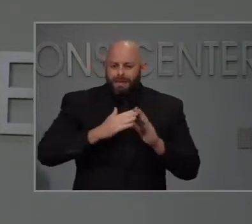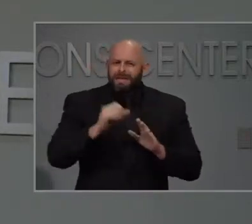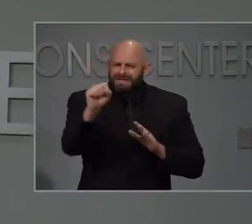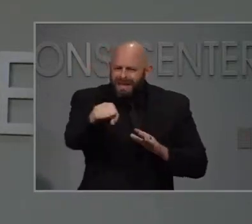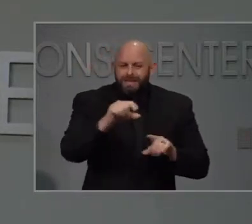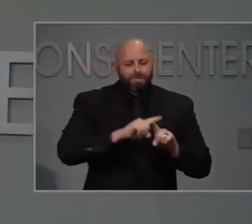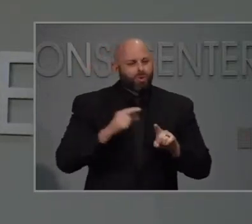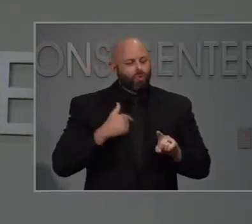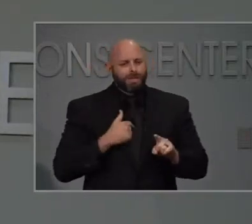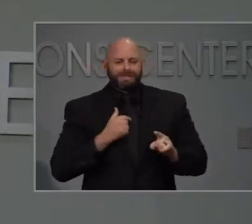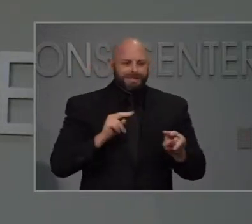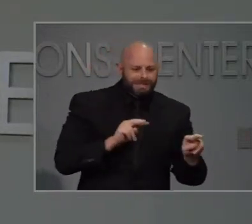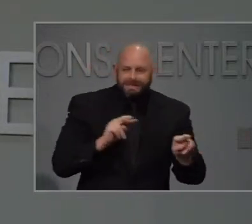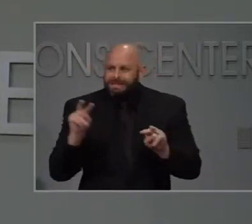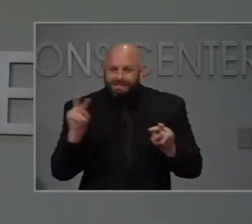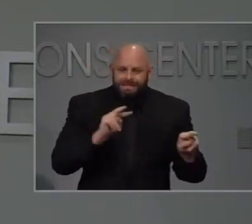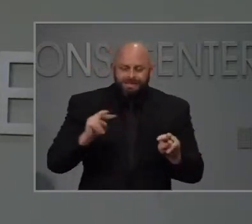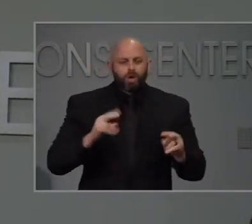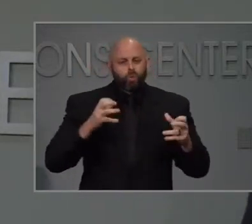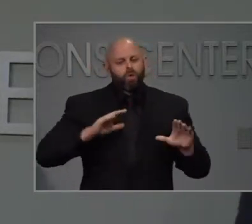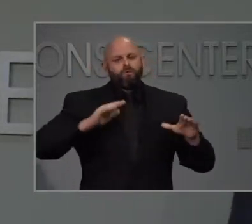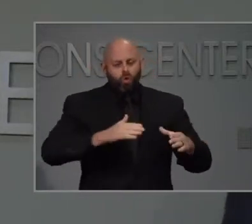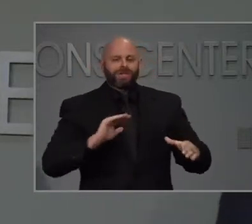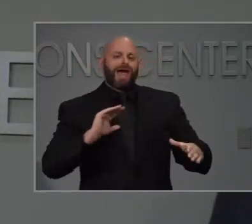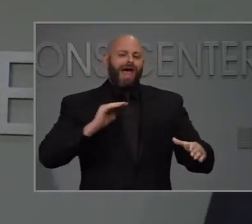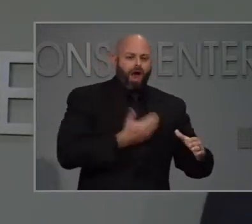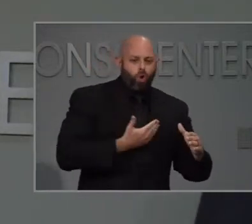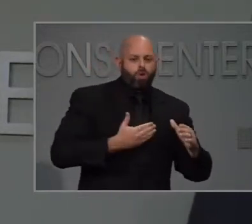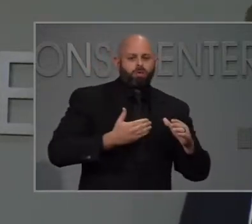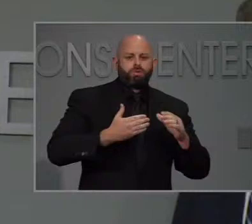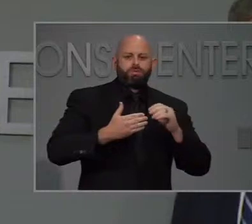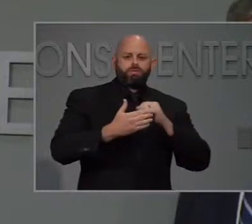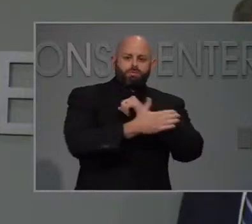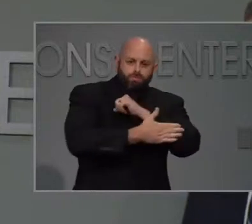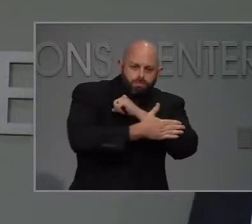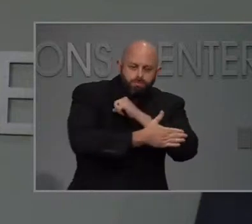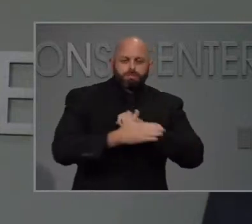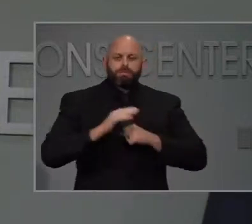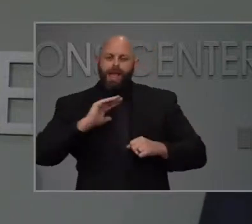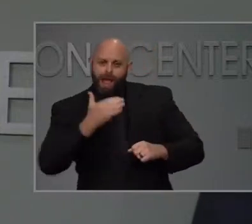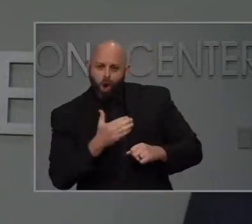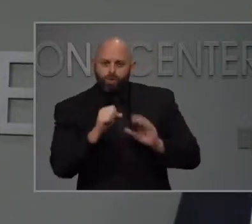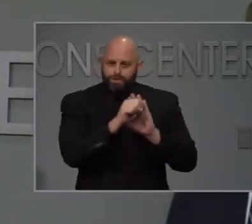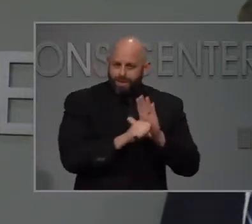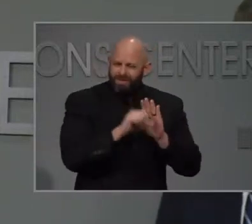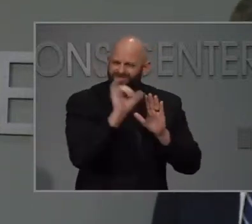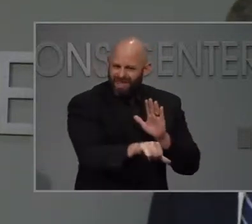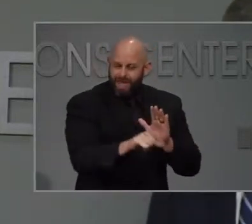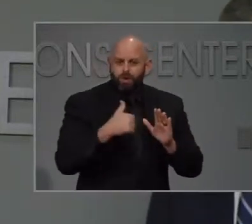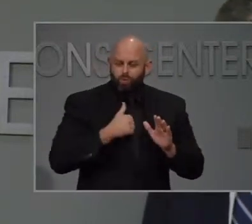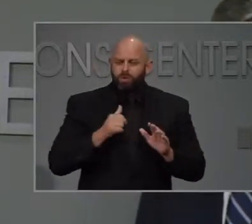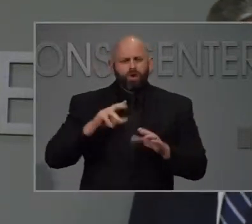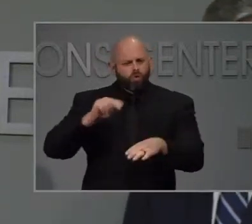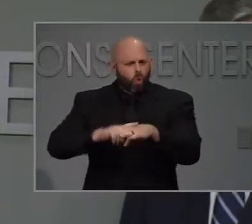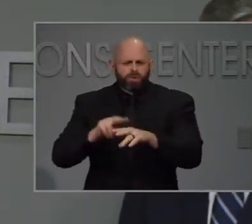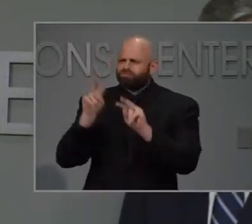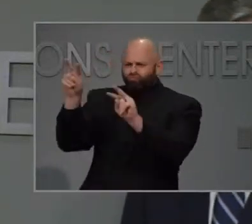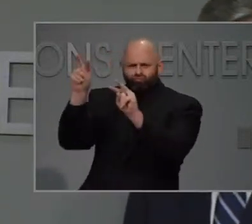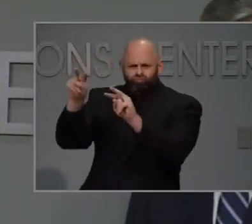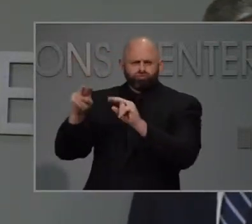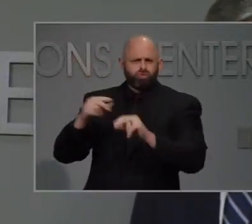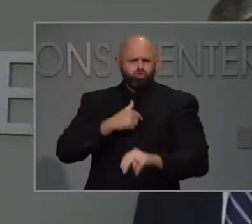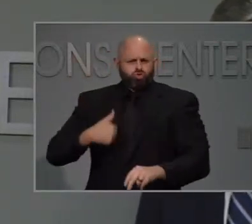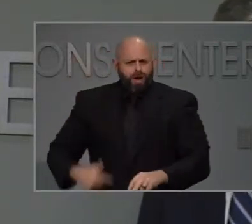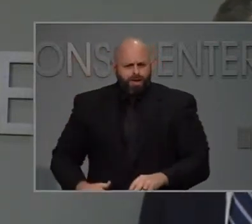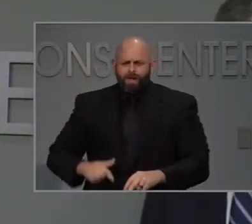of restrictions and how the virus moves. So I hope that helps understand. And of course, we look at all types of models to help us